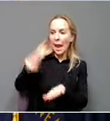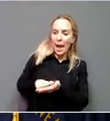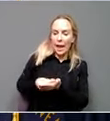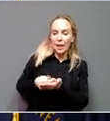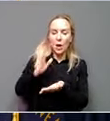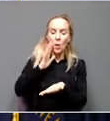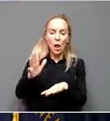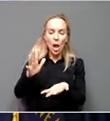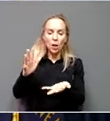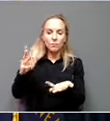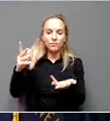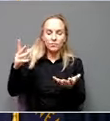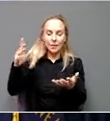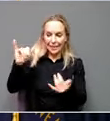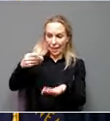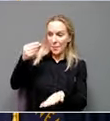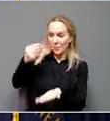and would cause